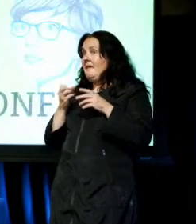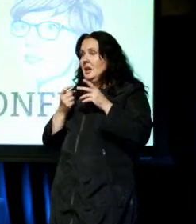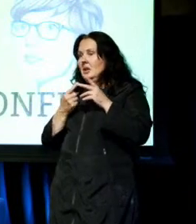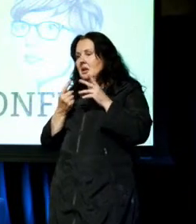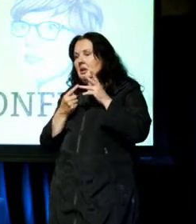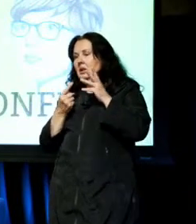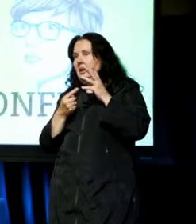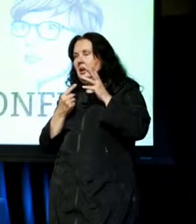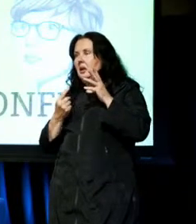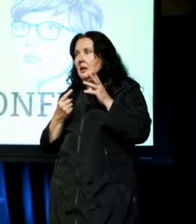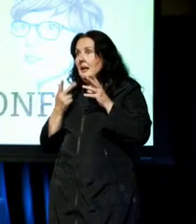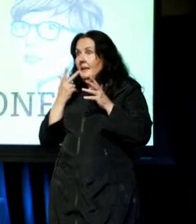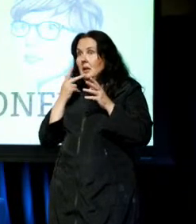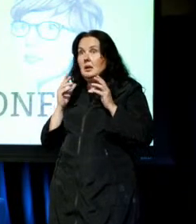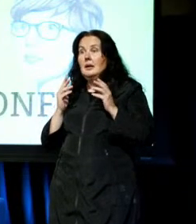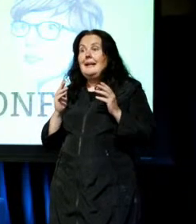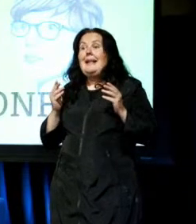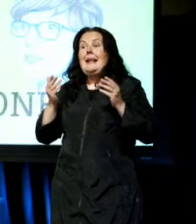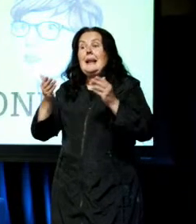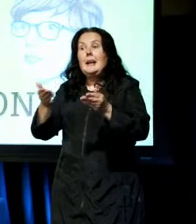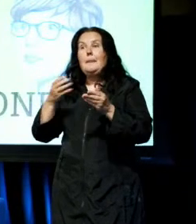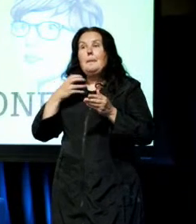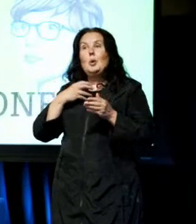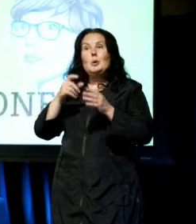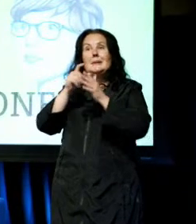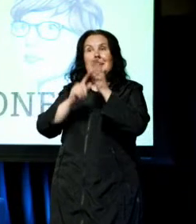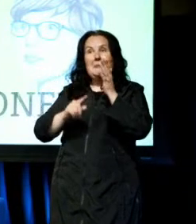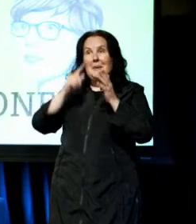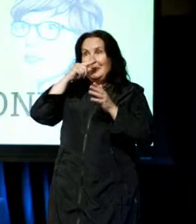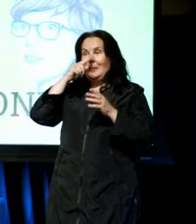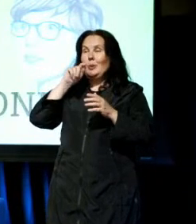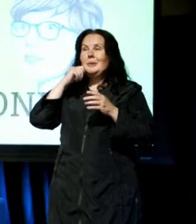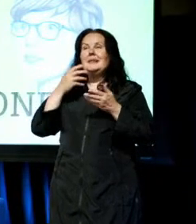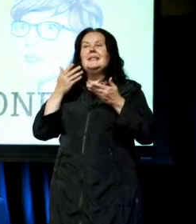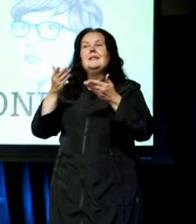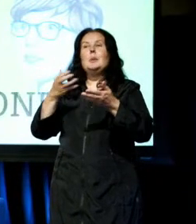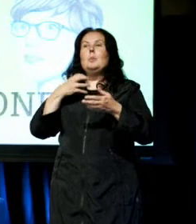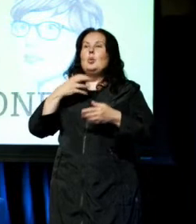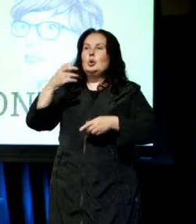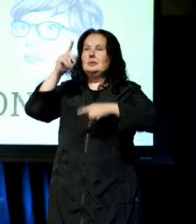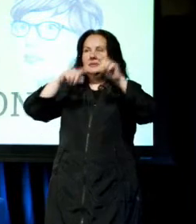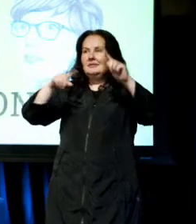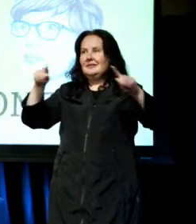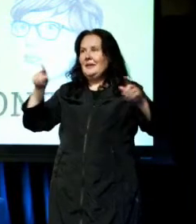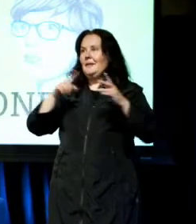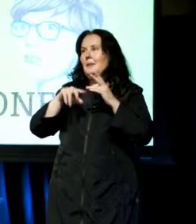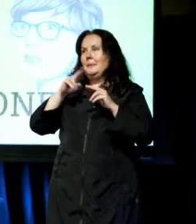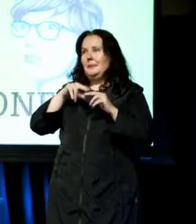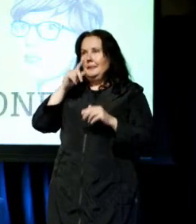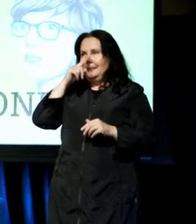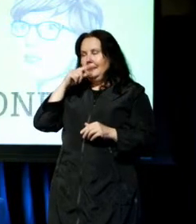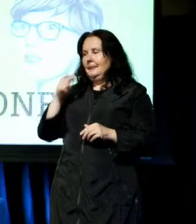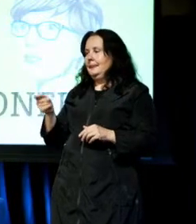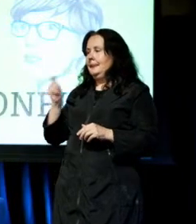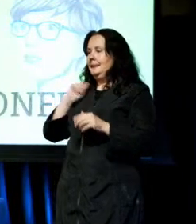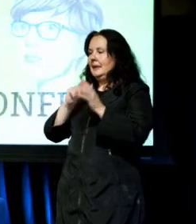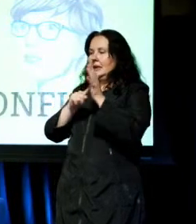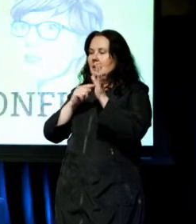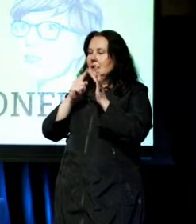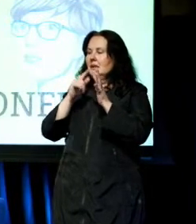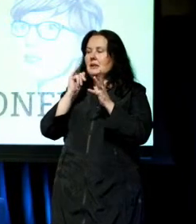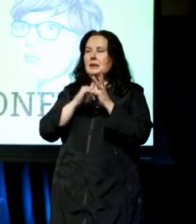such a big variety of people. That's all. I think I'm just mad about Packed to the Rafters. I just did a script kind